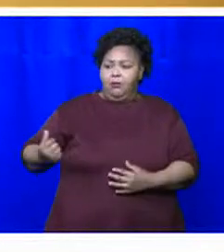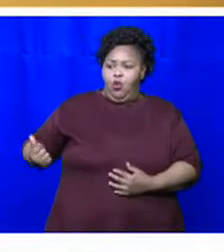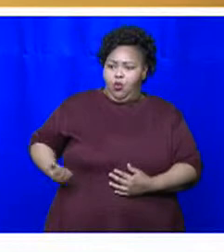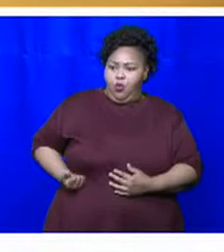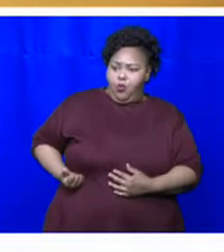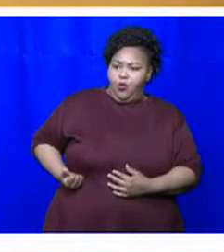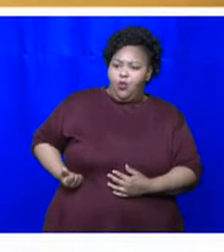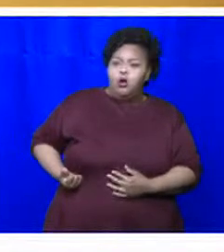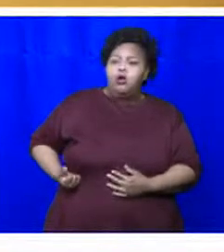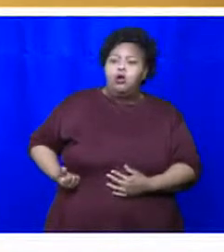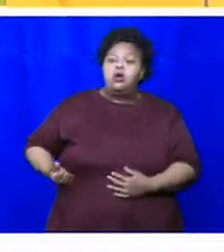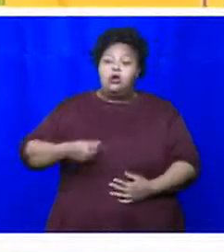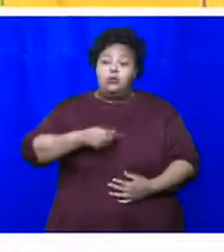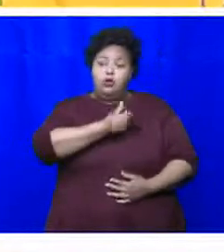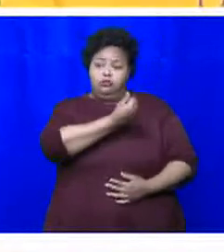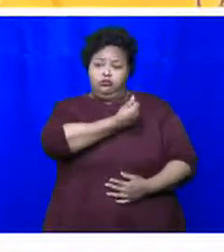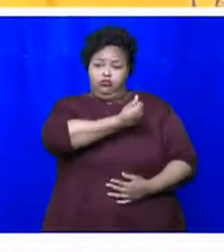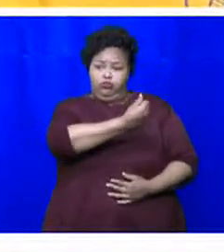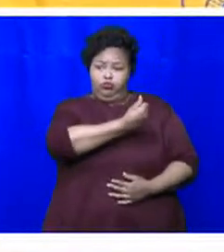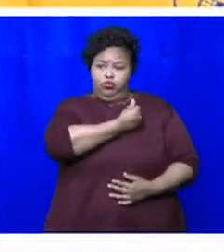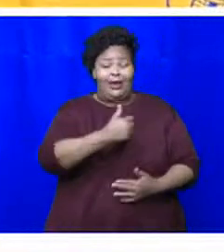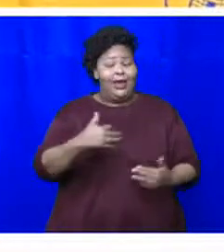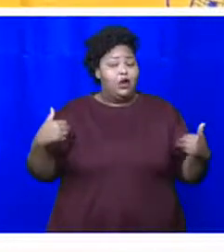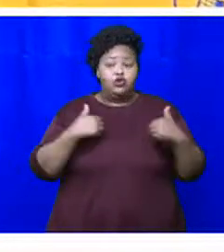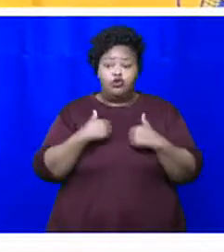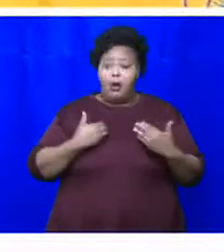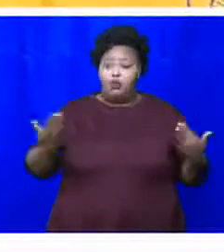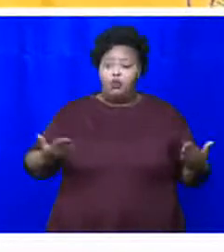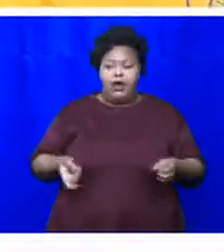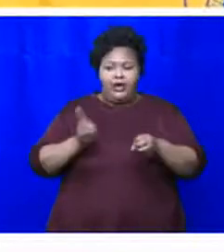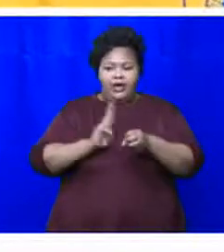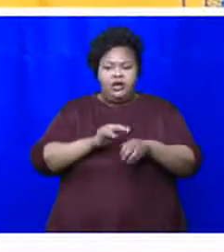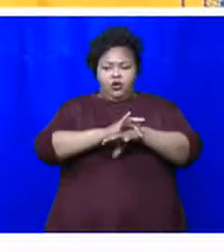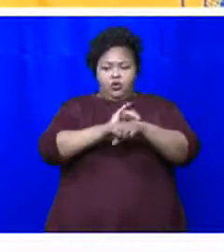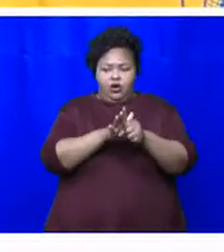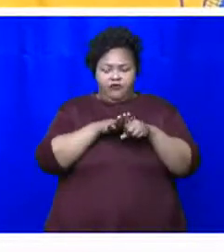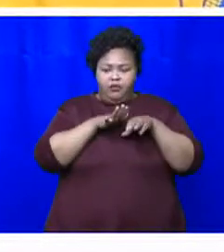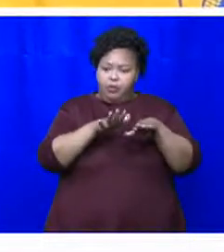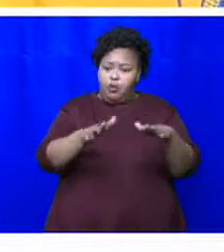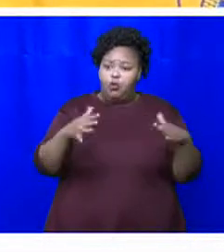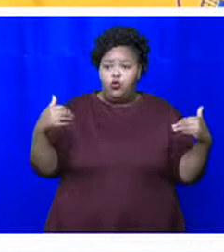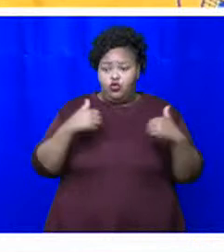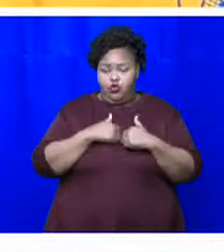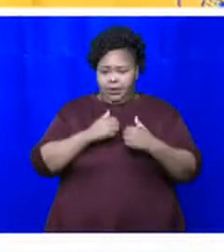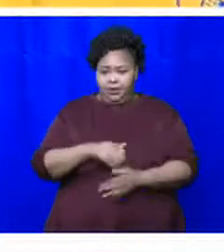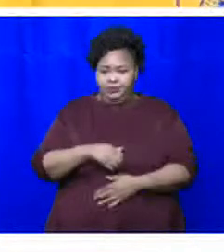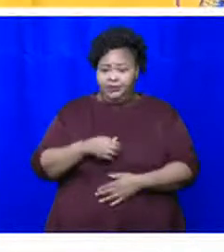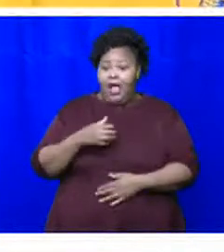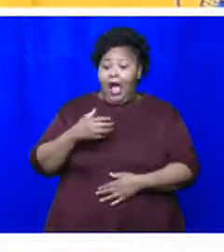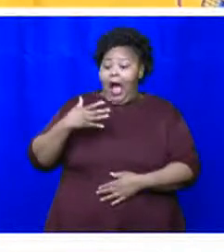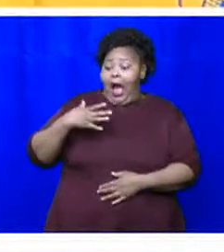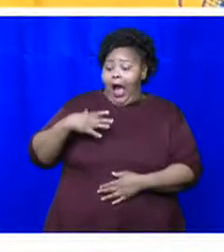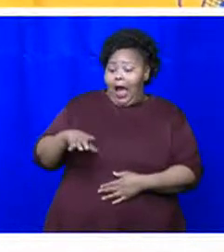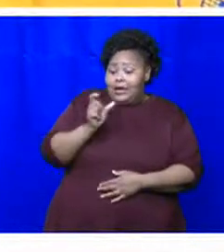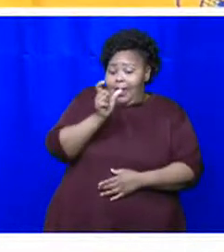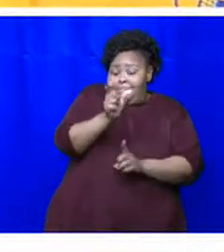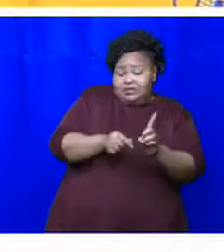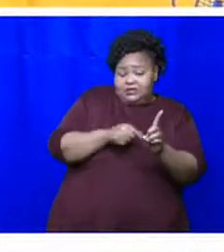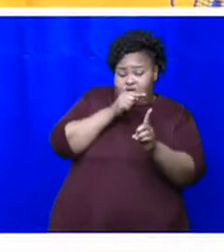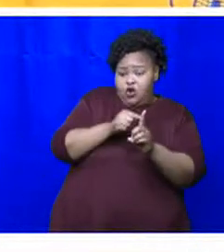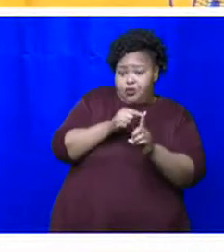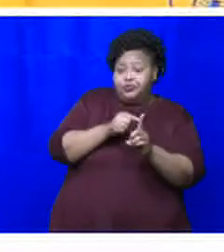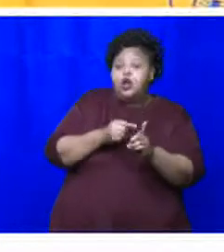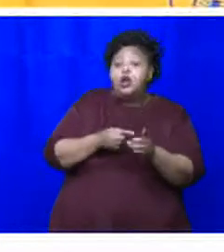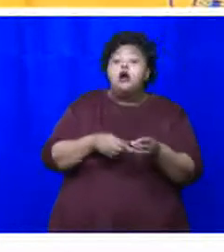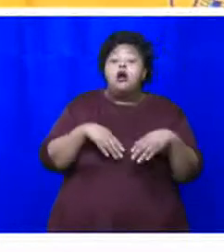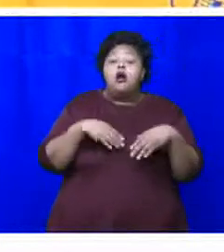COVID-19 emerge. Lomunye walabathola lisito enhlanganweni yaka Hospice at Home Mkhulu Solomon